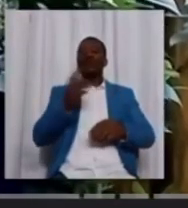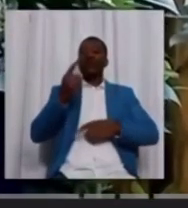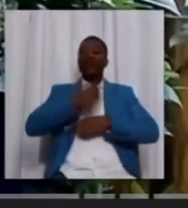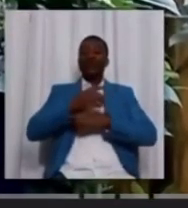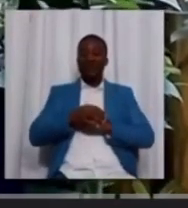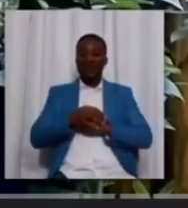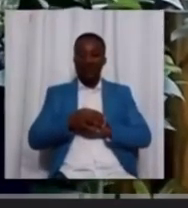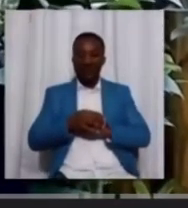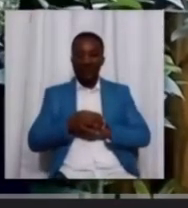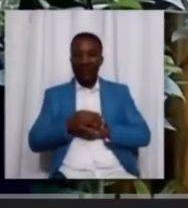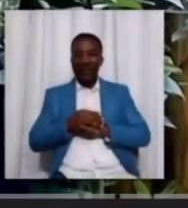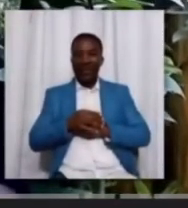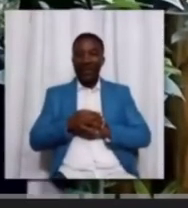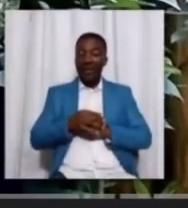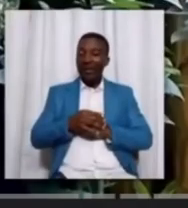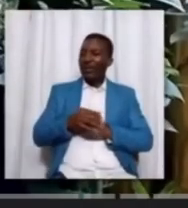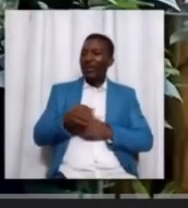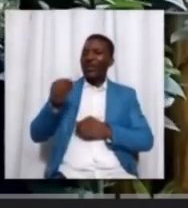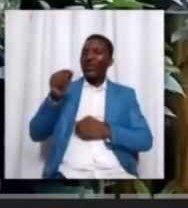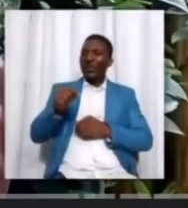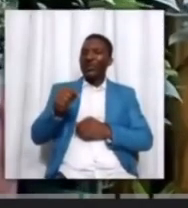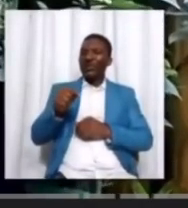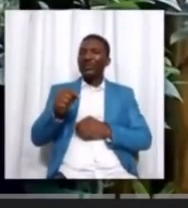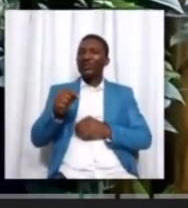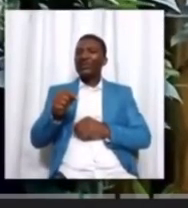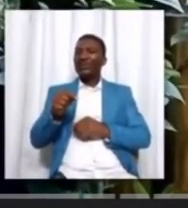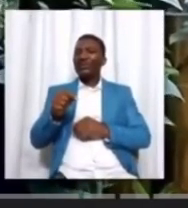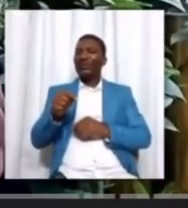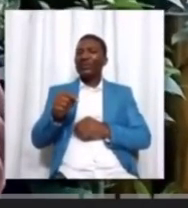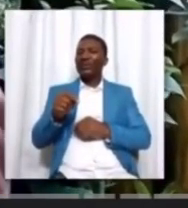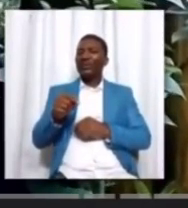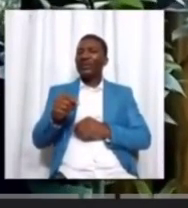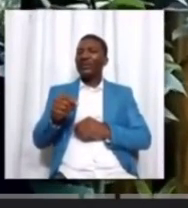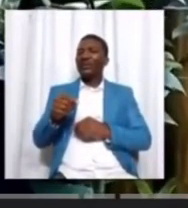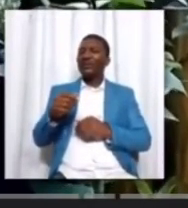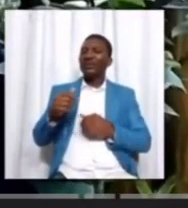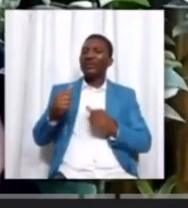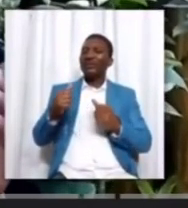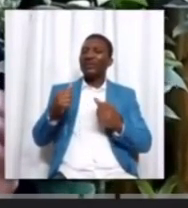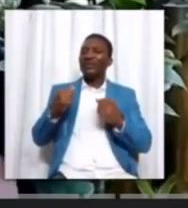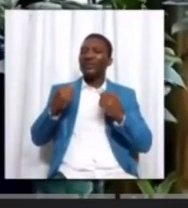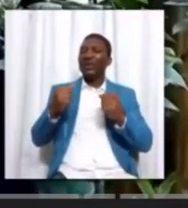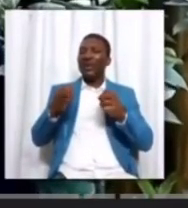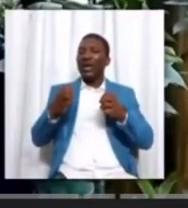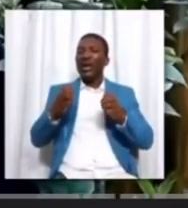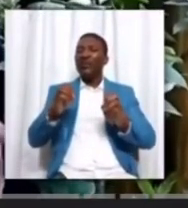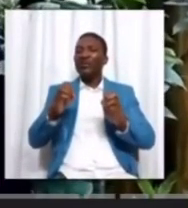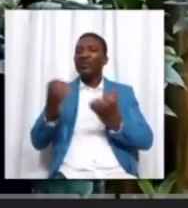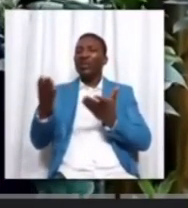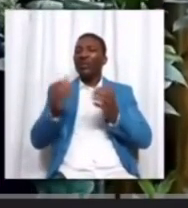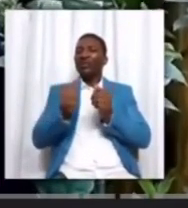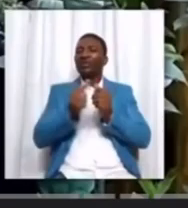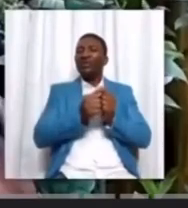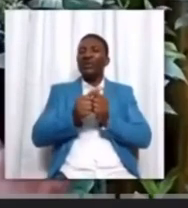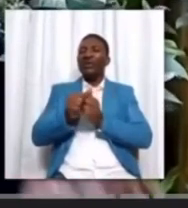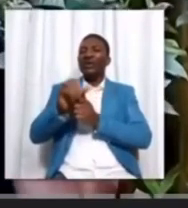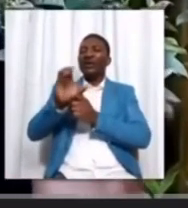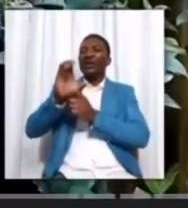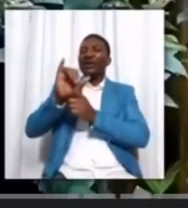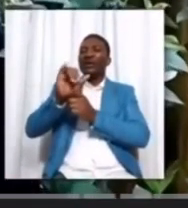a path-breaking effort to bring together governments, private sector, civil society, youth, and